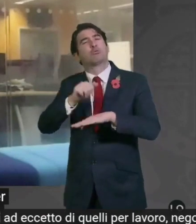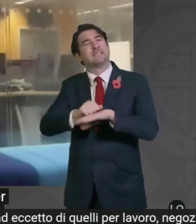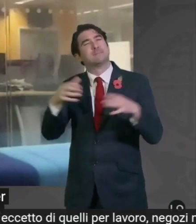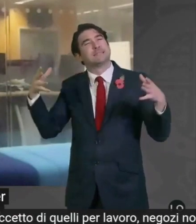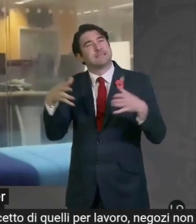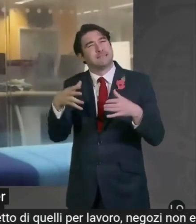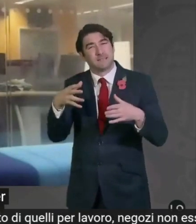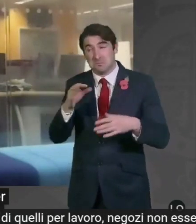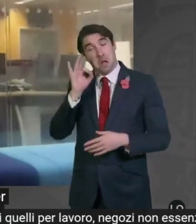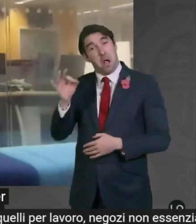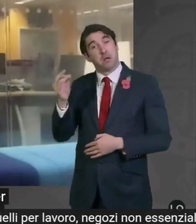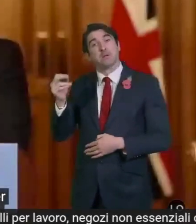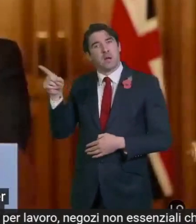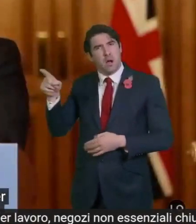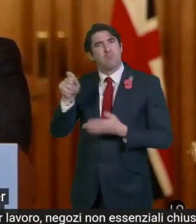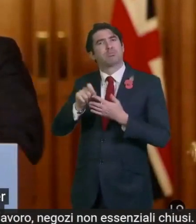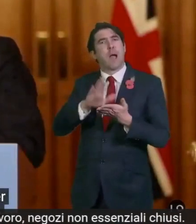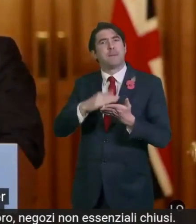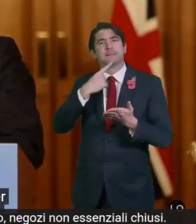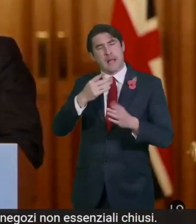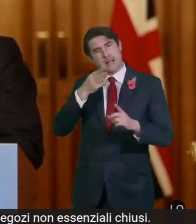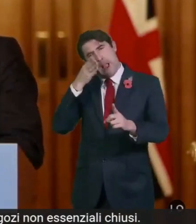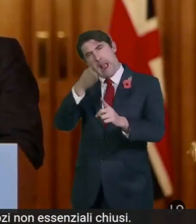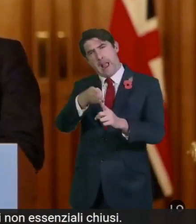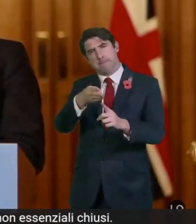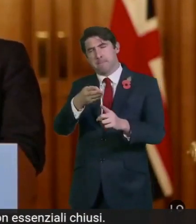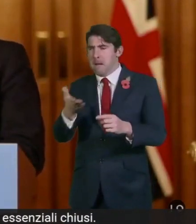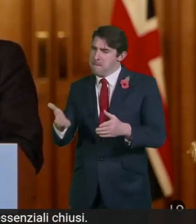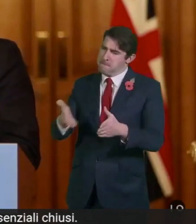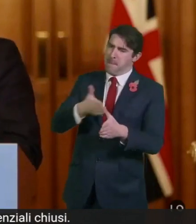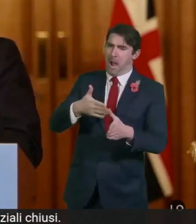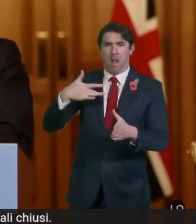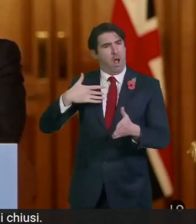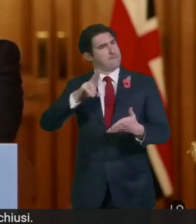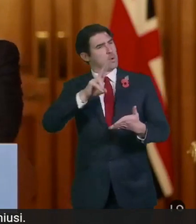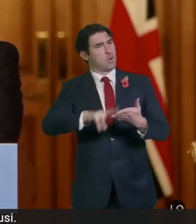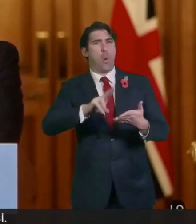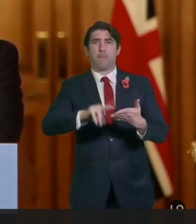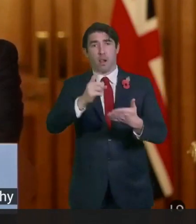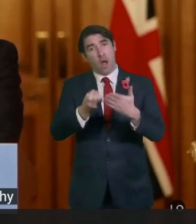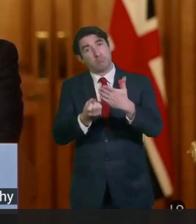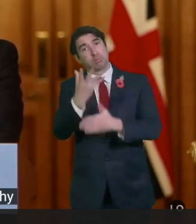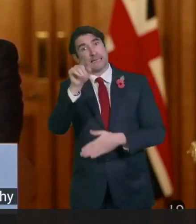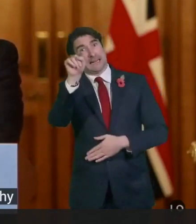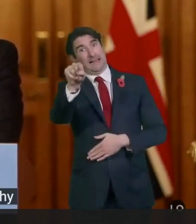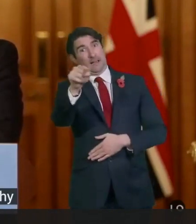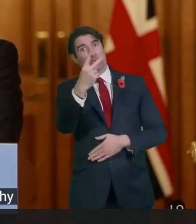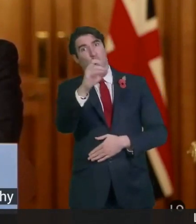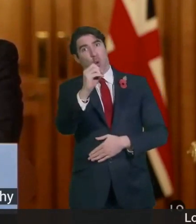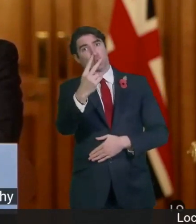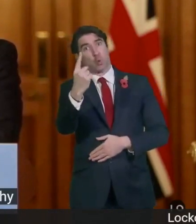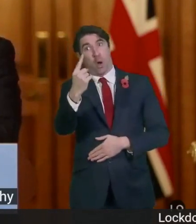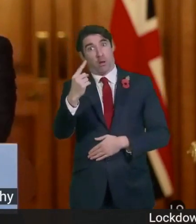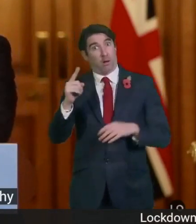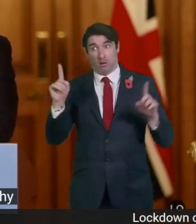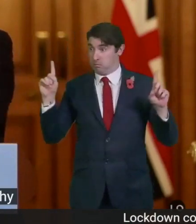better by spring? Well, Romilly, first on why I think the local approach remains the right